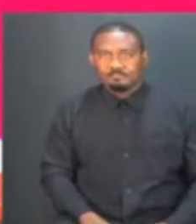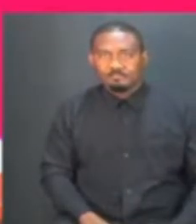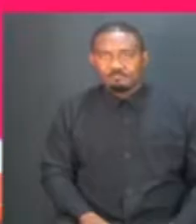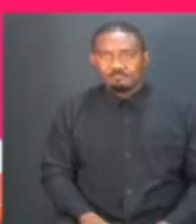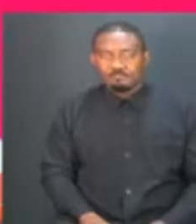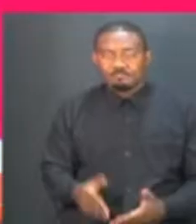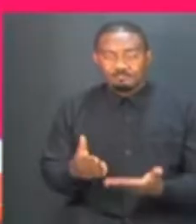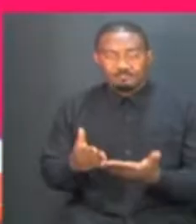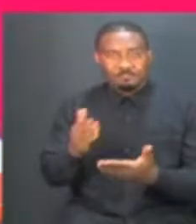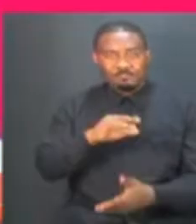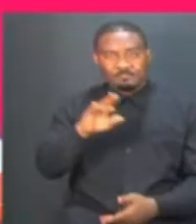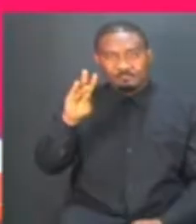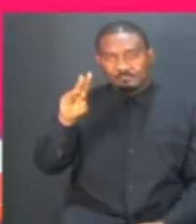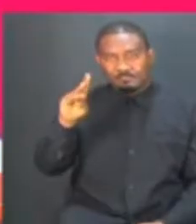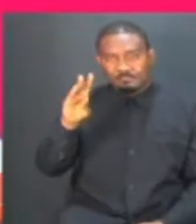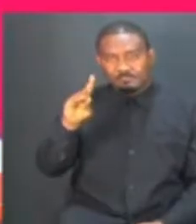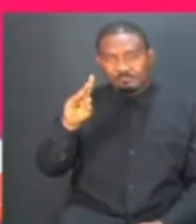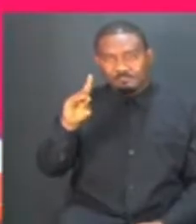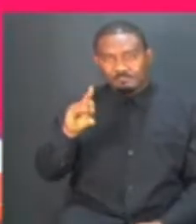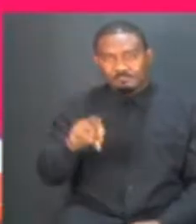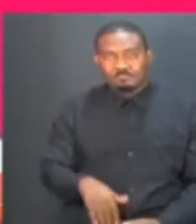Page 17,